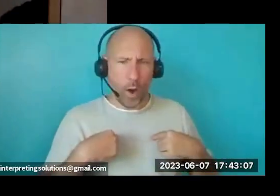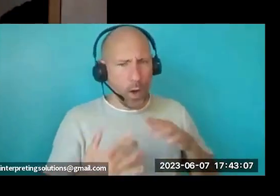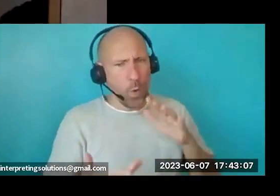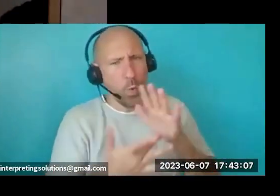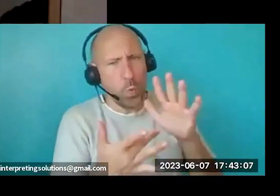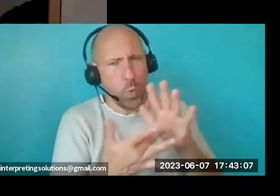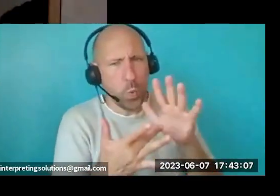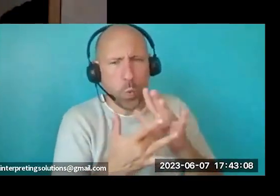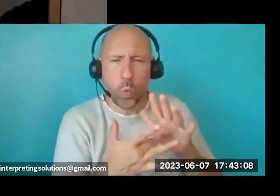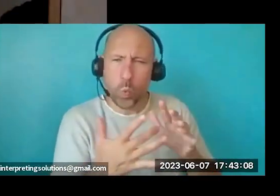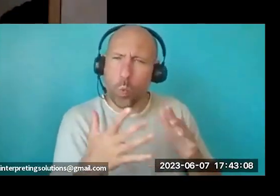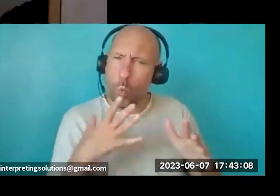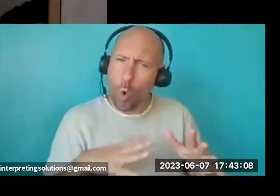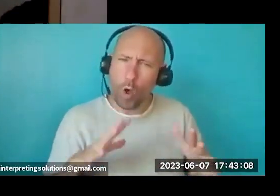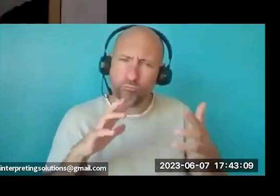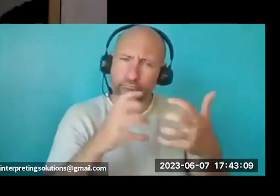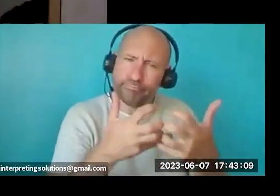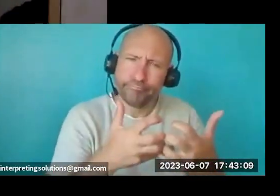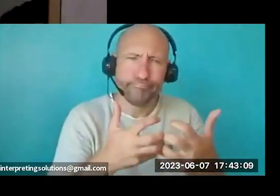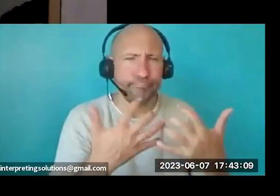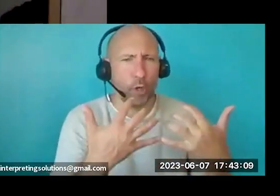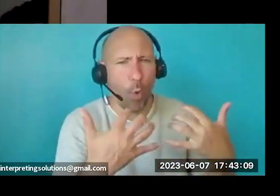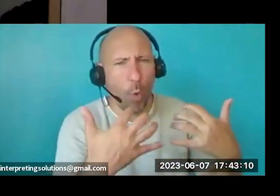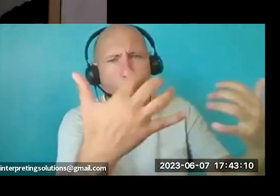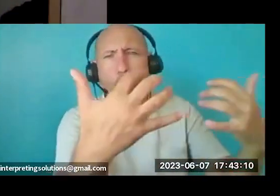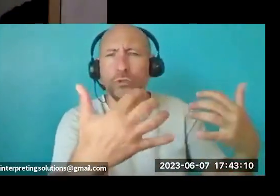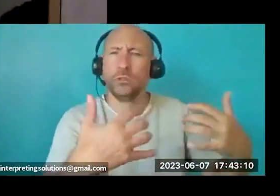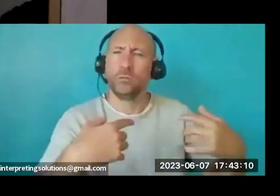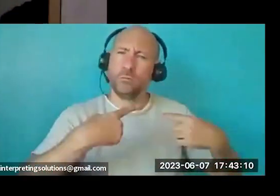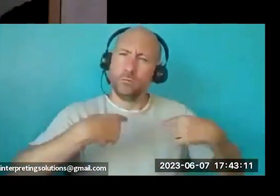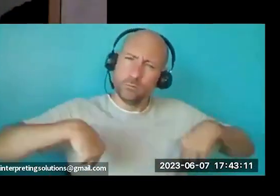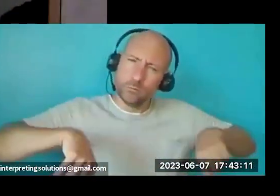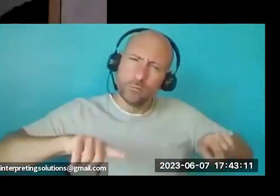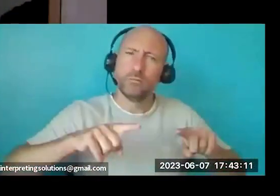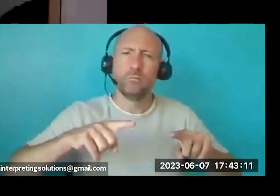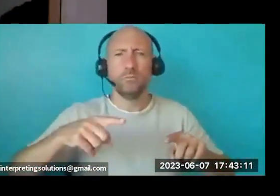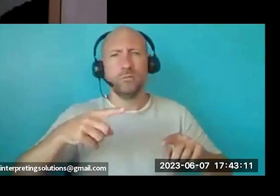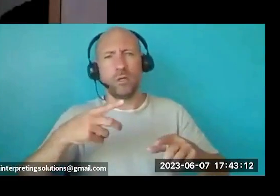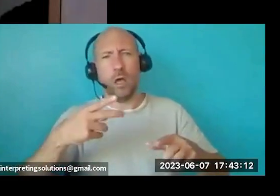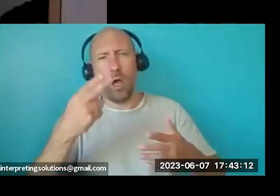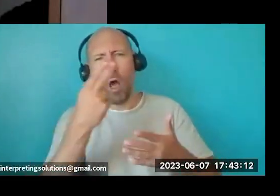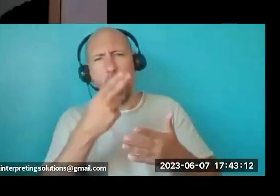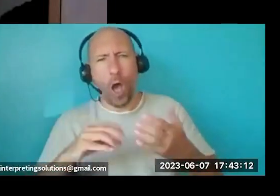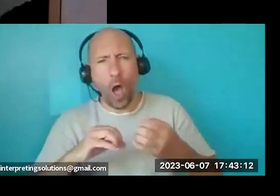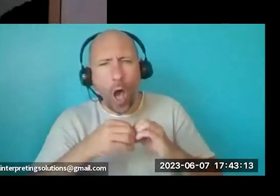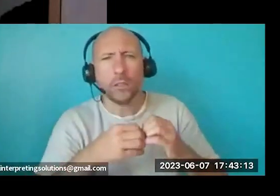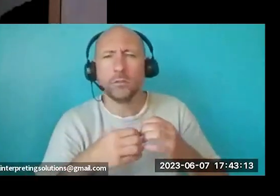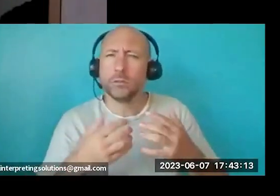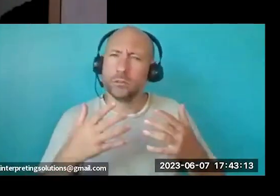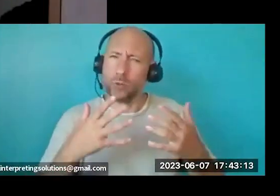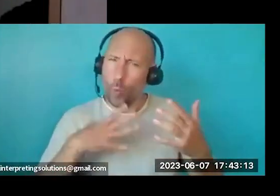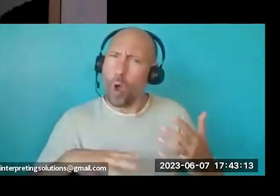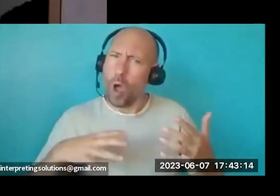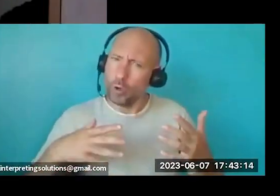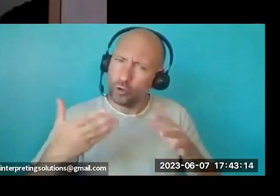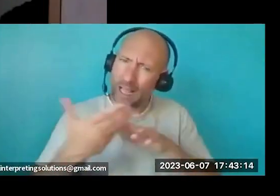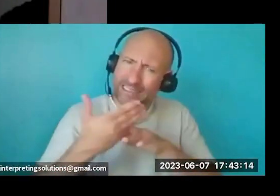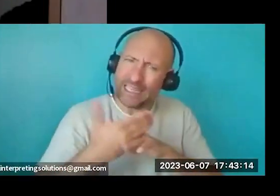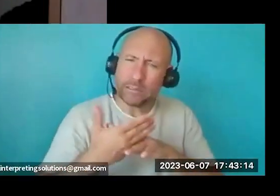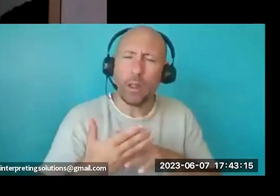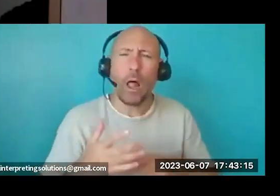and our artists. It's been very much core to our vision. And then when the pandemic hit and we started to